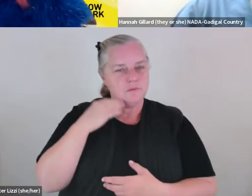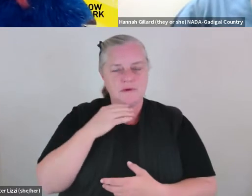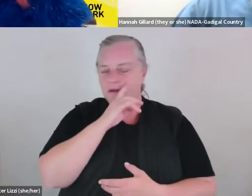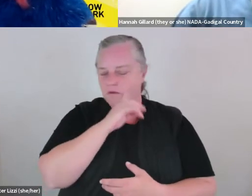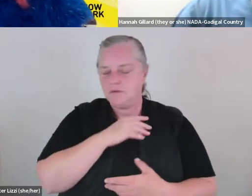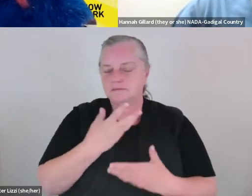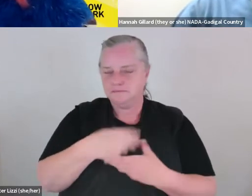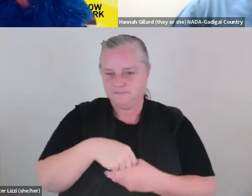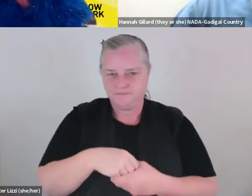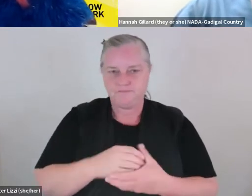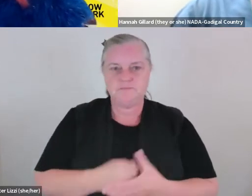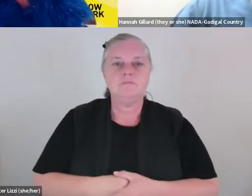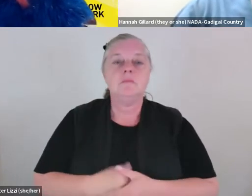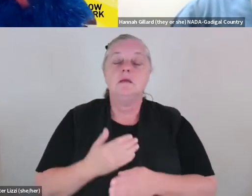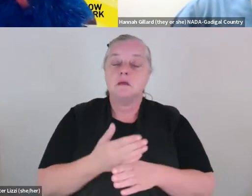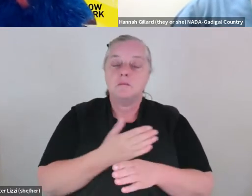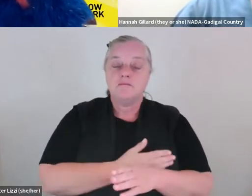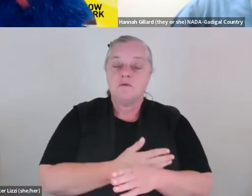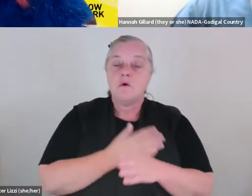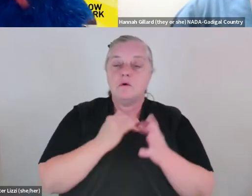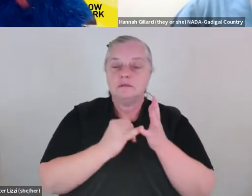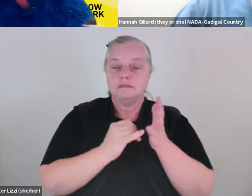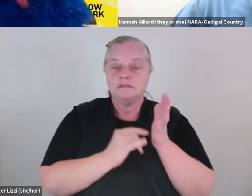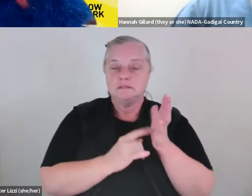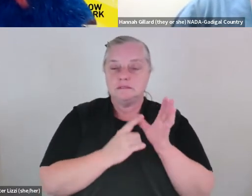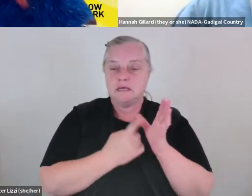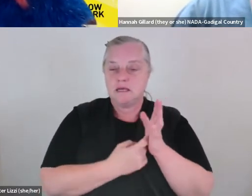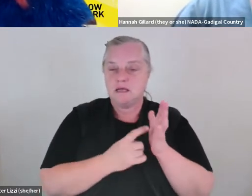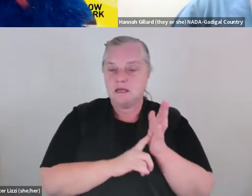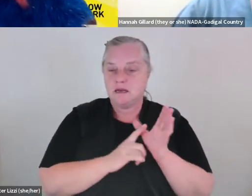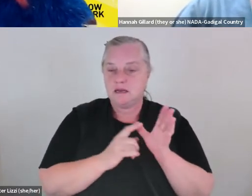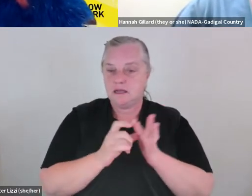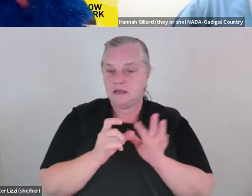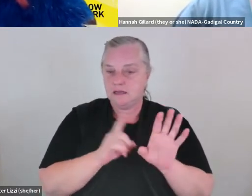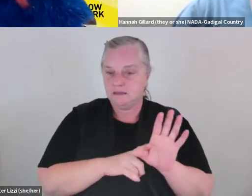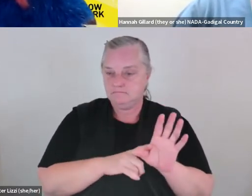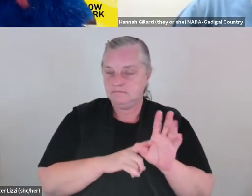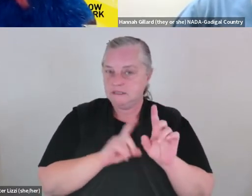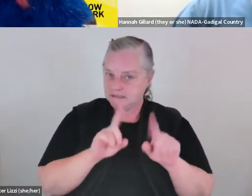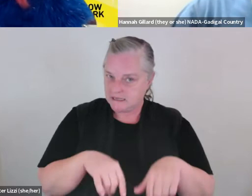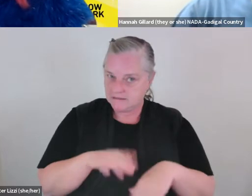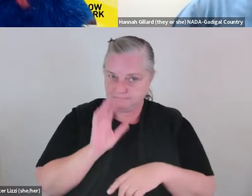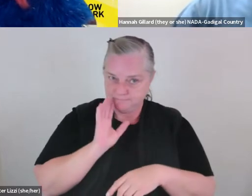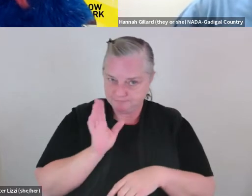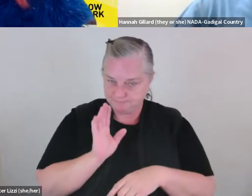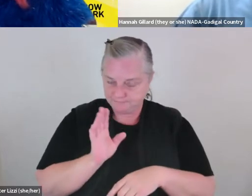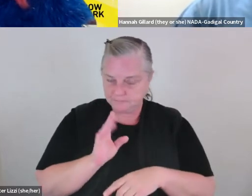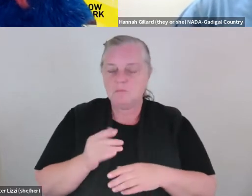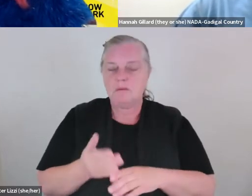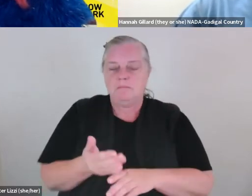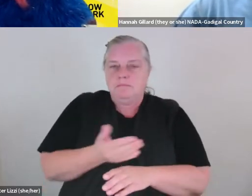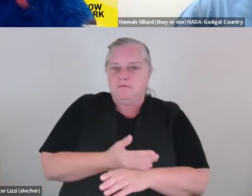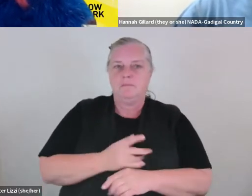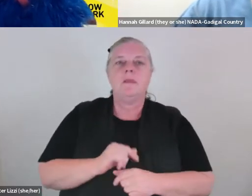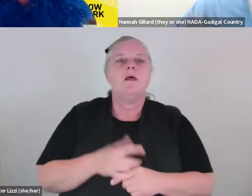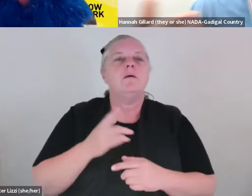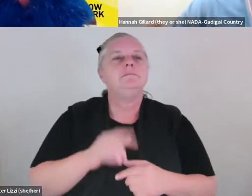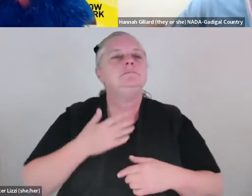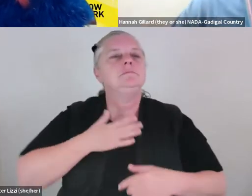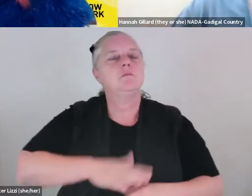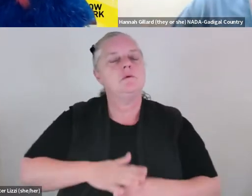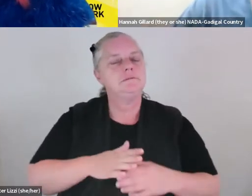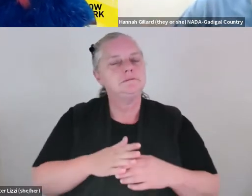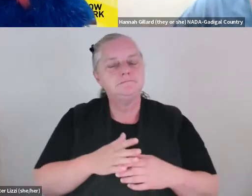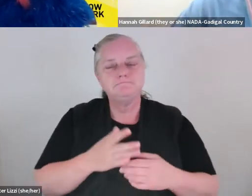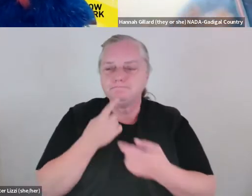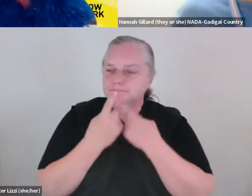Collective starts her talk, I'm just going to speak a little bit about some resources that NADA's produced